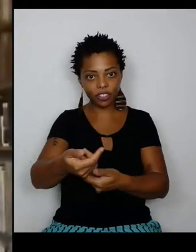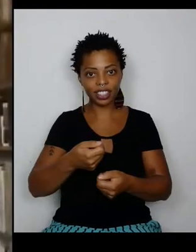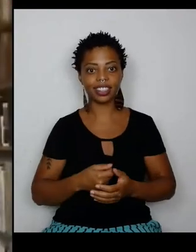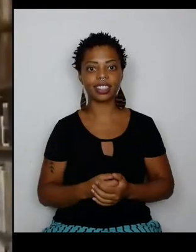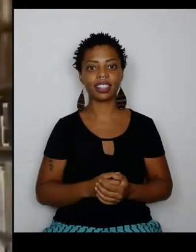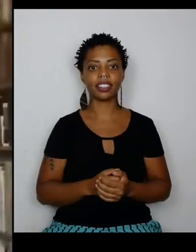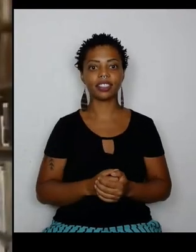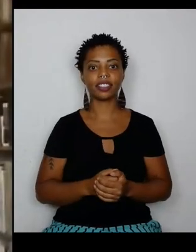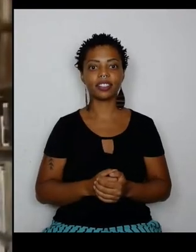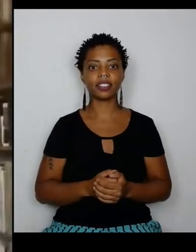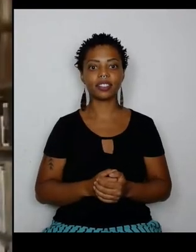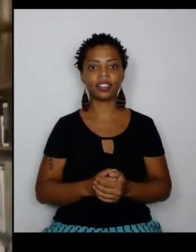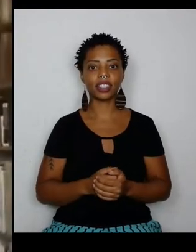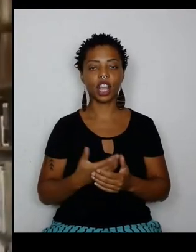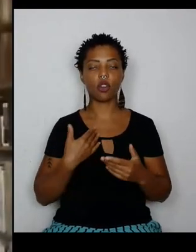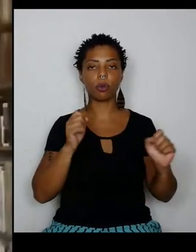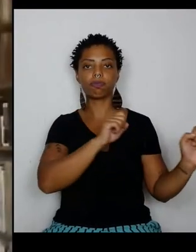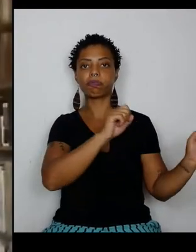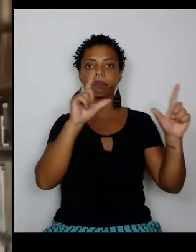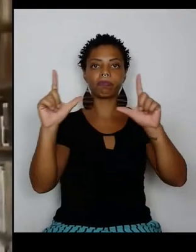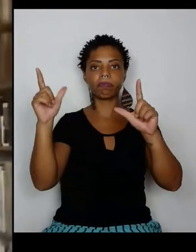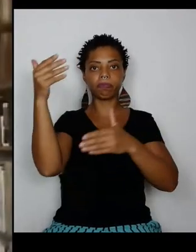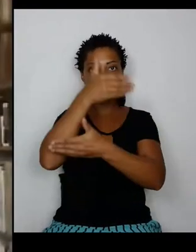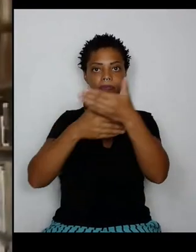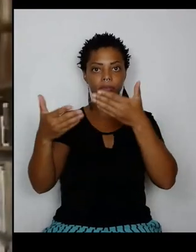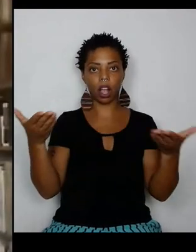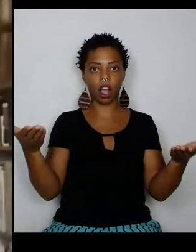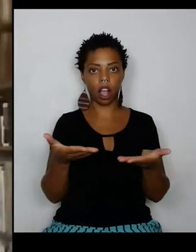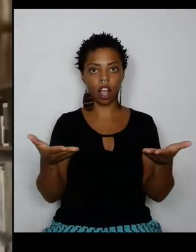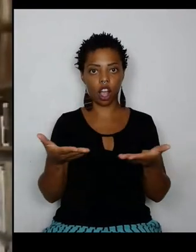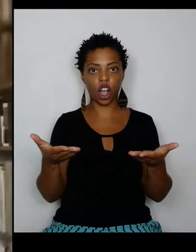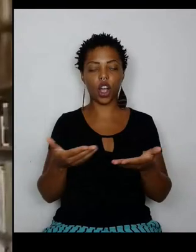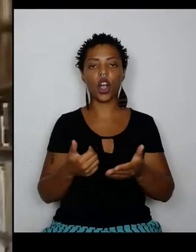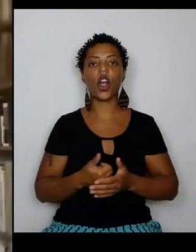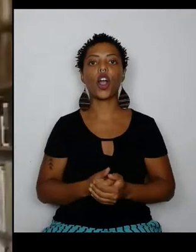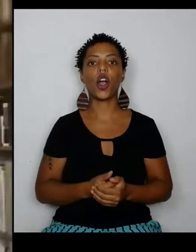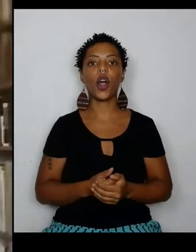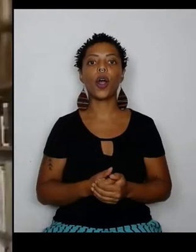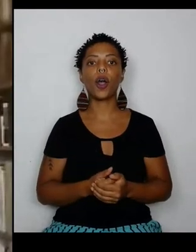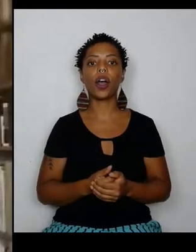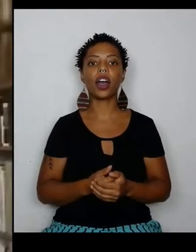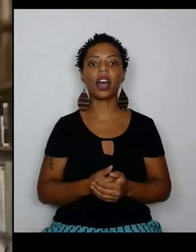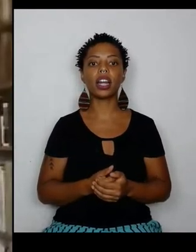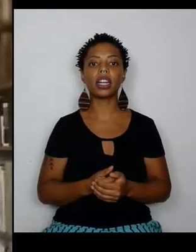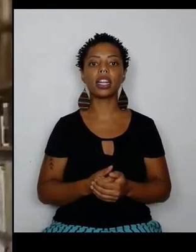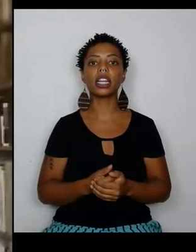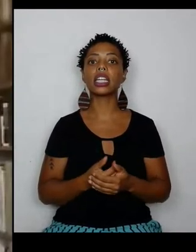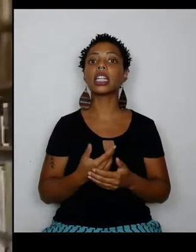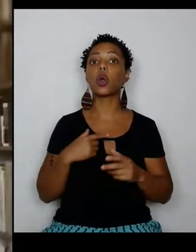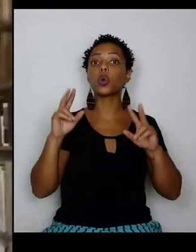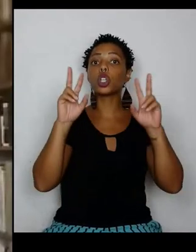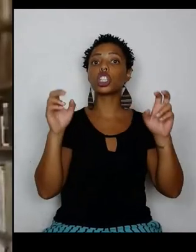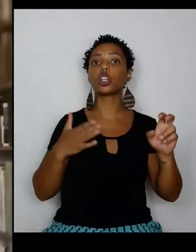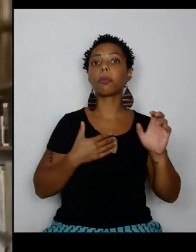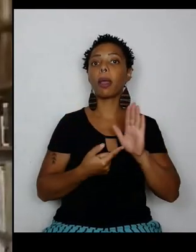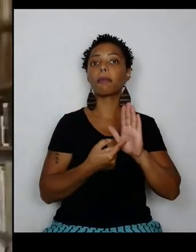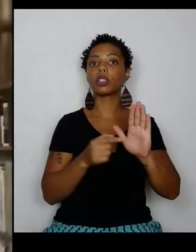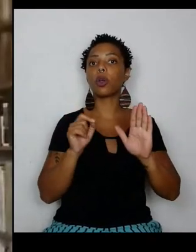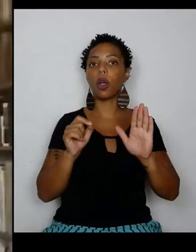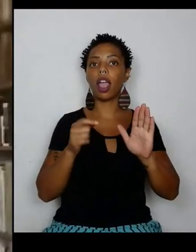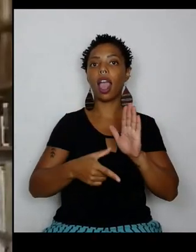i'm just sharing my screen okay so the title of my talk today is before and after the fragmentation of the